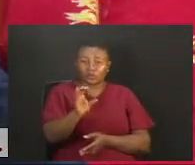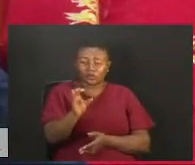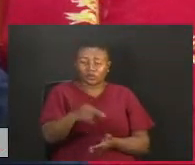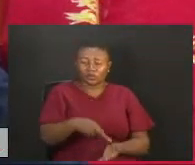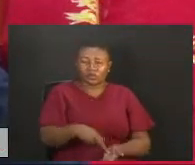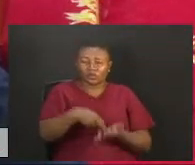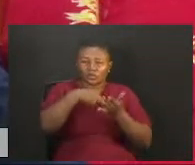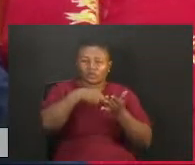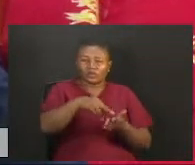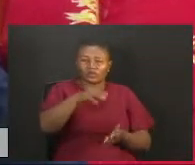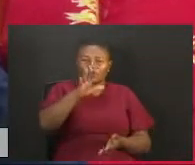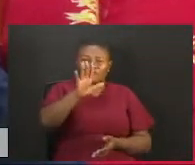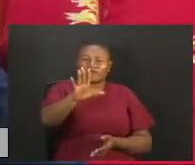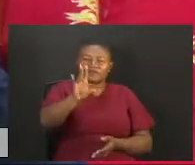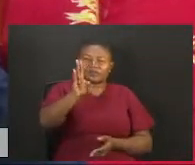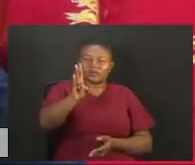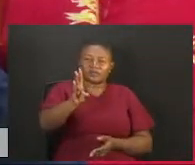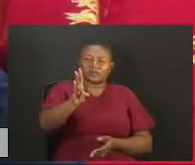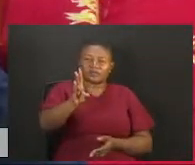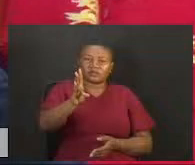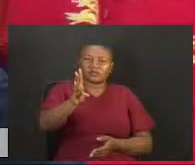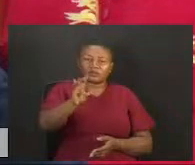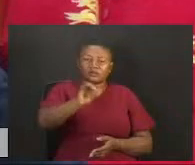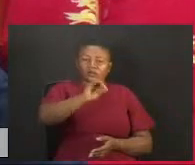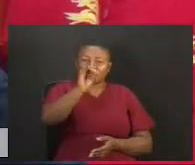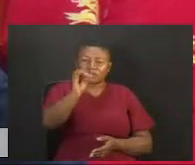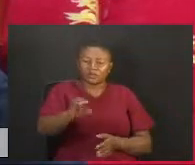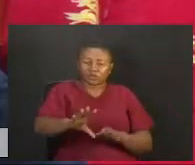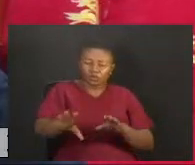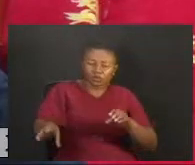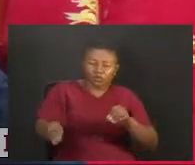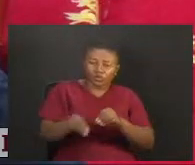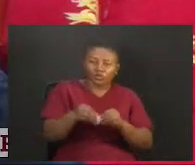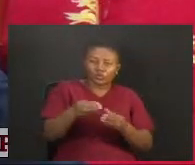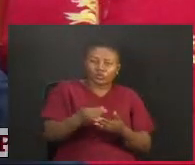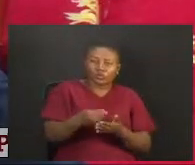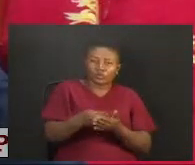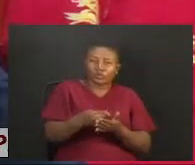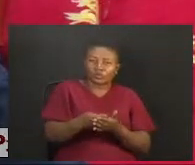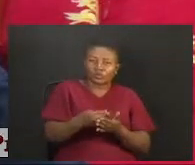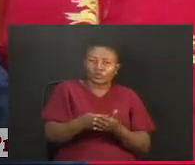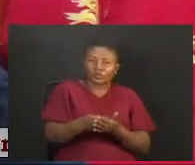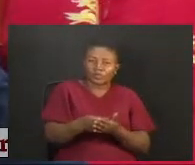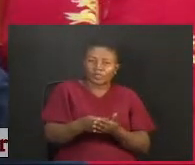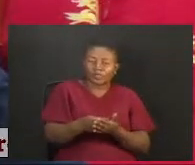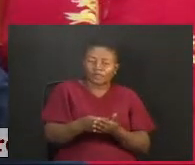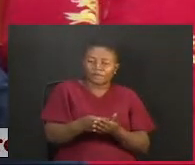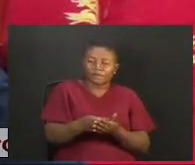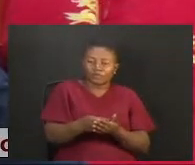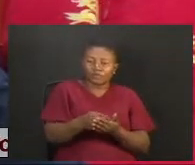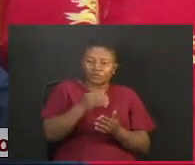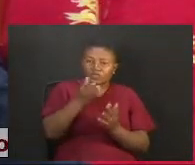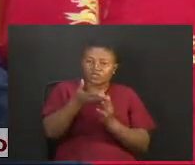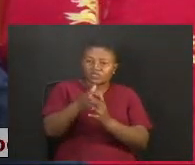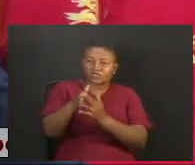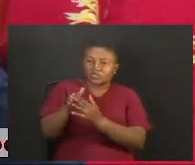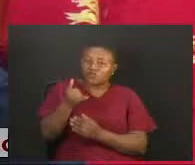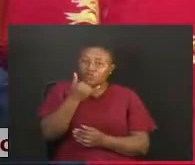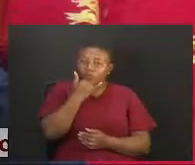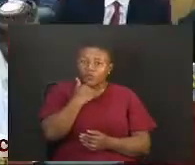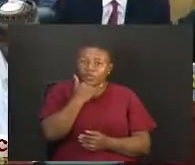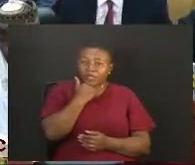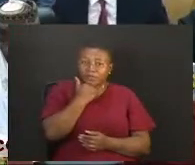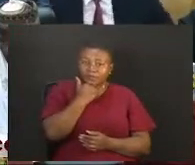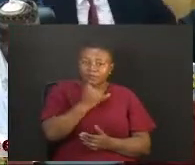representing 57% of the total amount accumulated in the tax refund account, was misapplied.